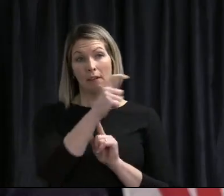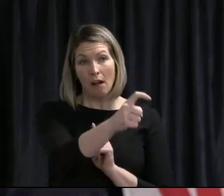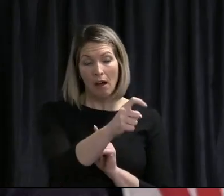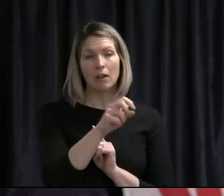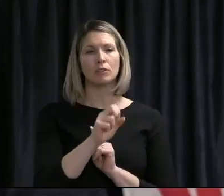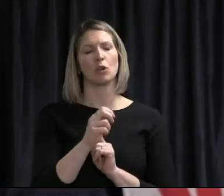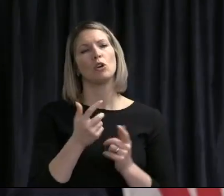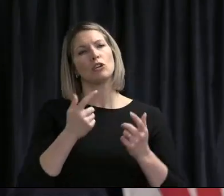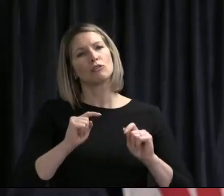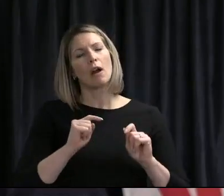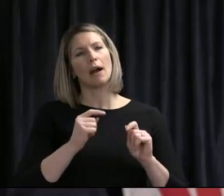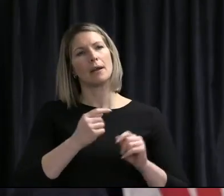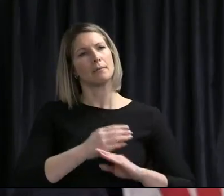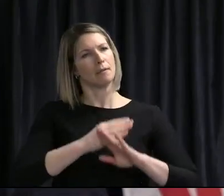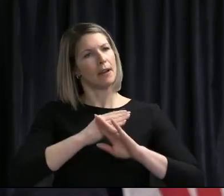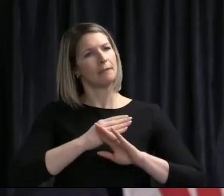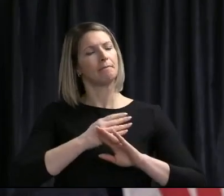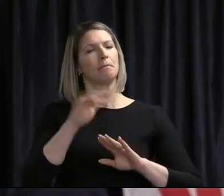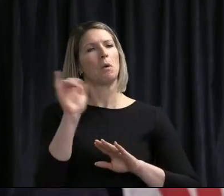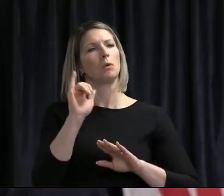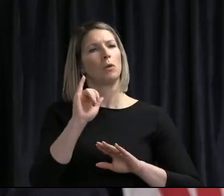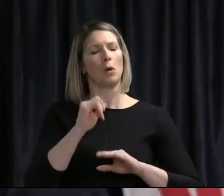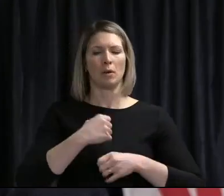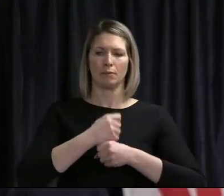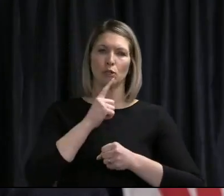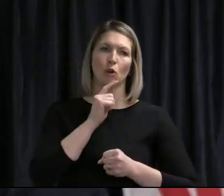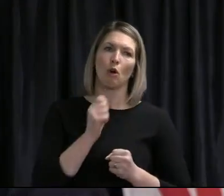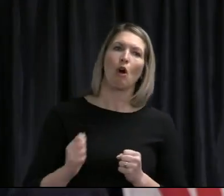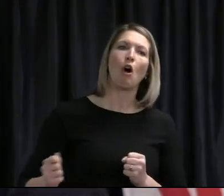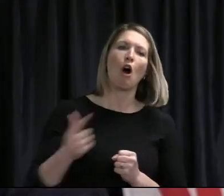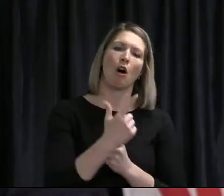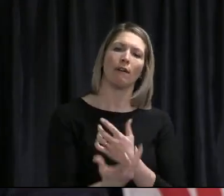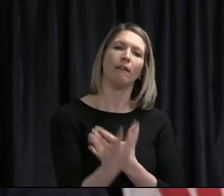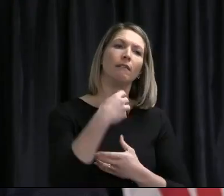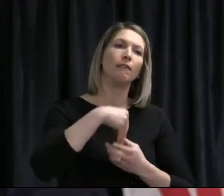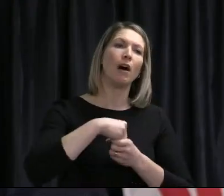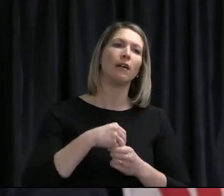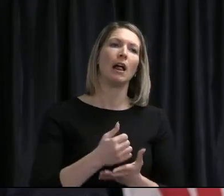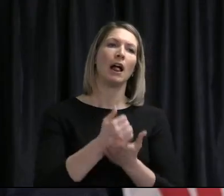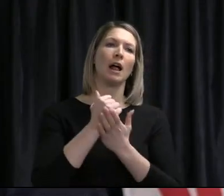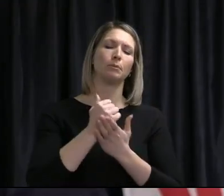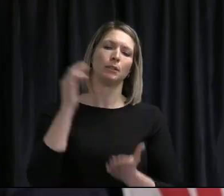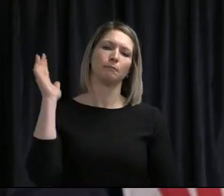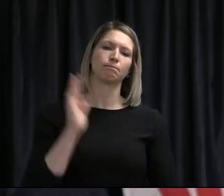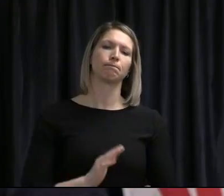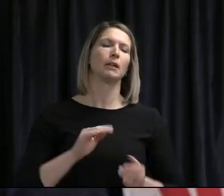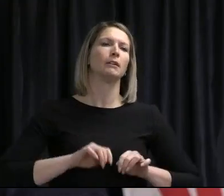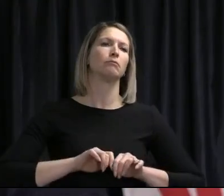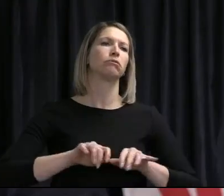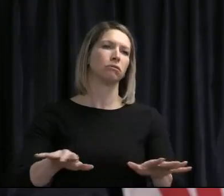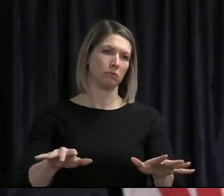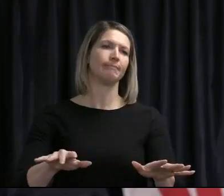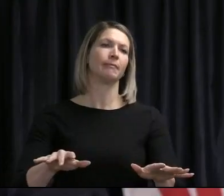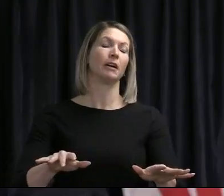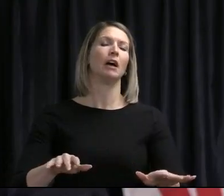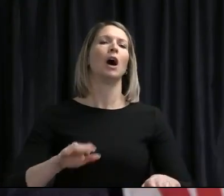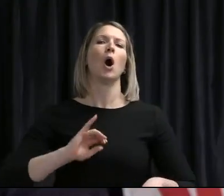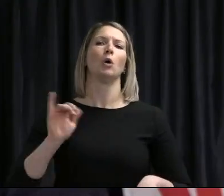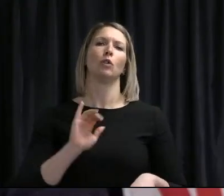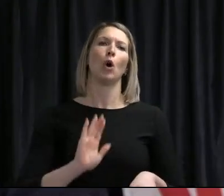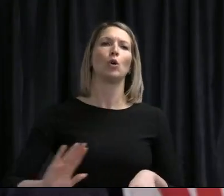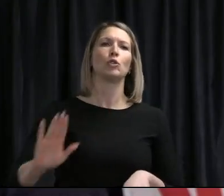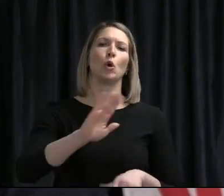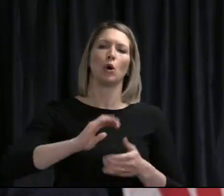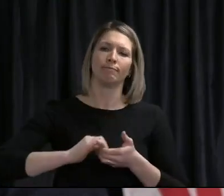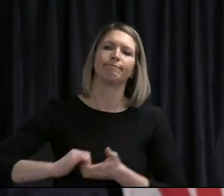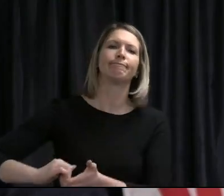have a part to play in reducing the spread of this virus. I appreciate everyone's patience and cooperation at this time, and while this may